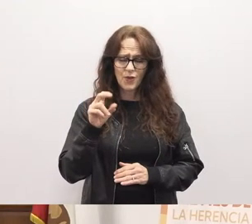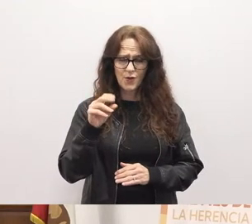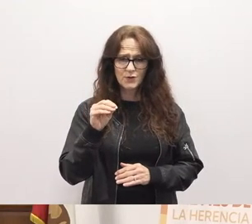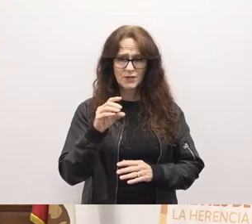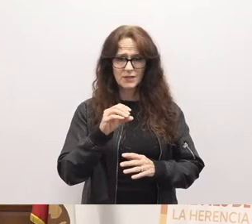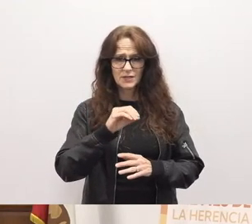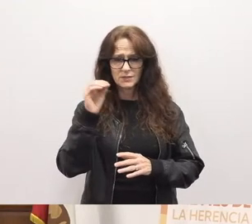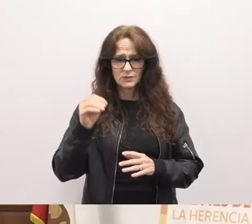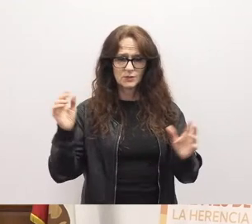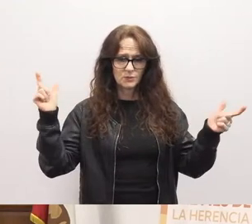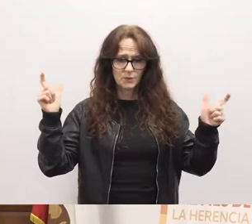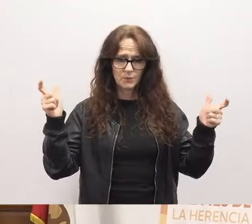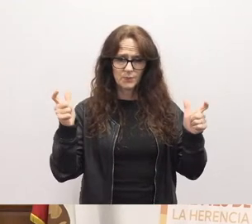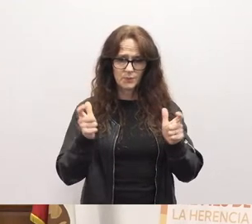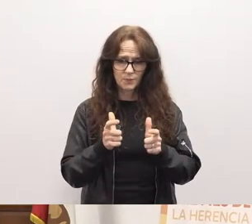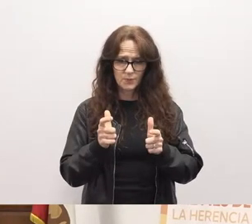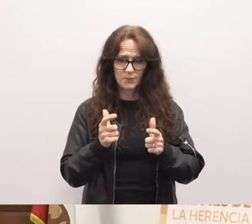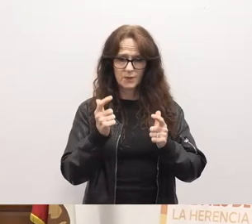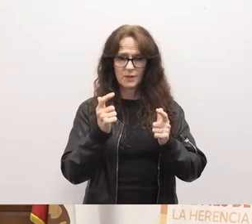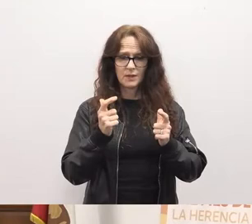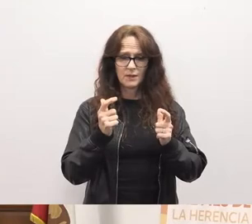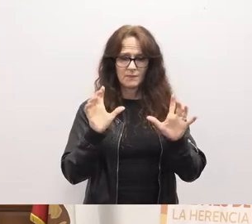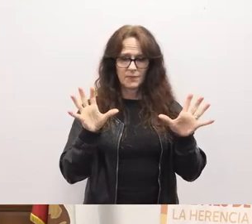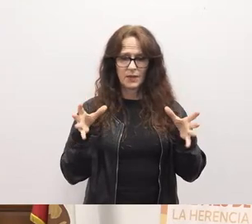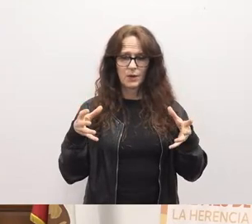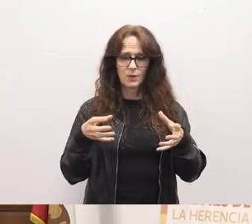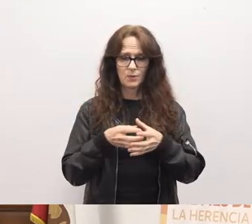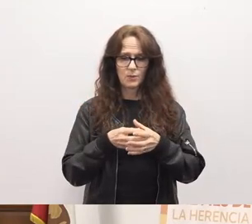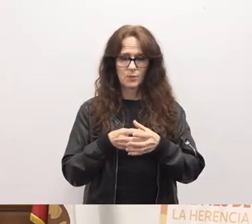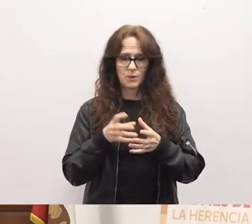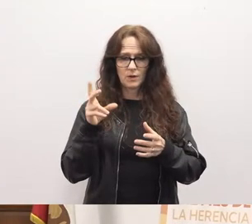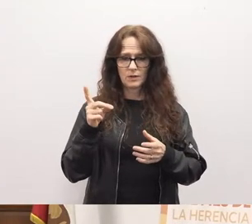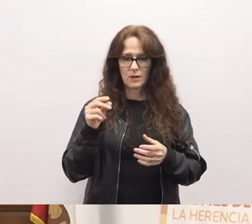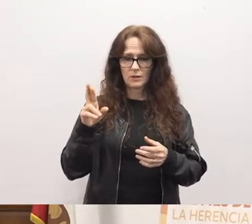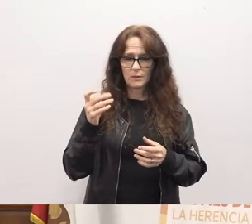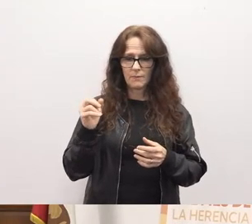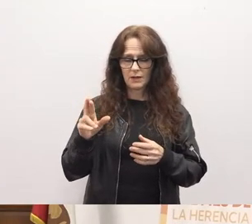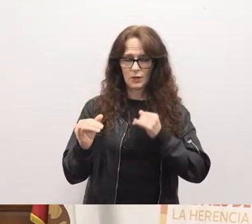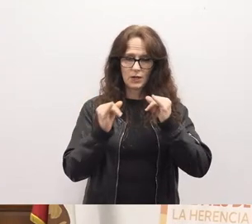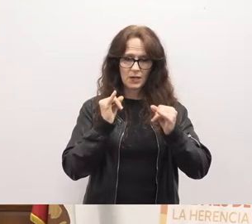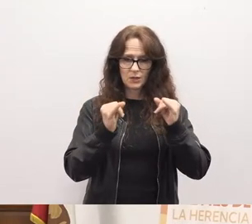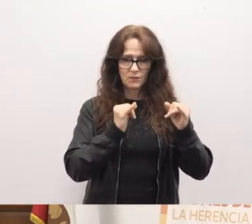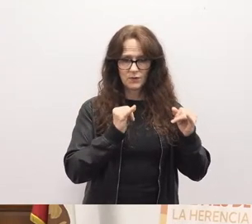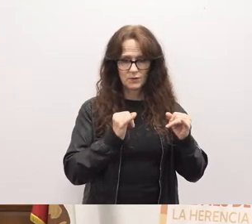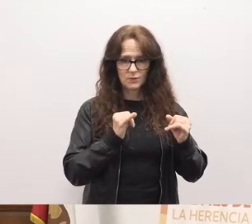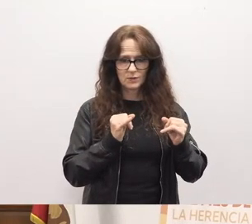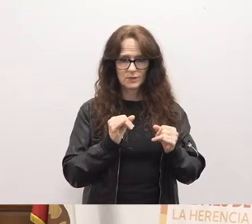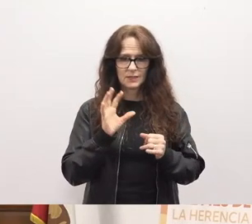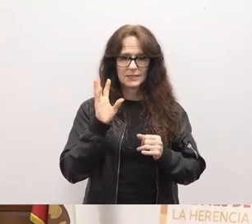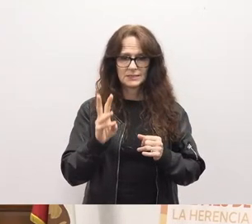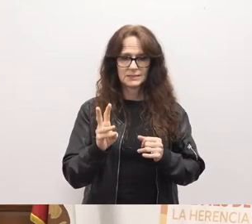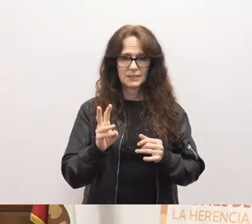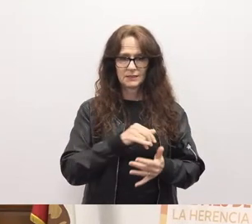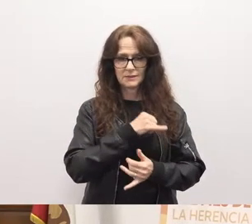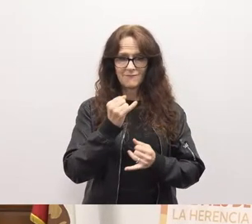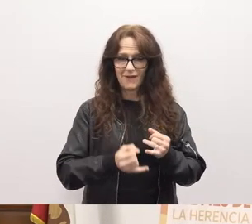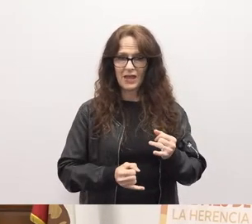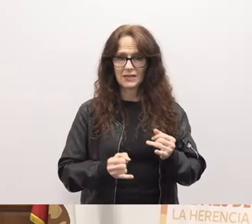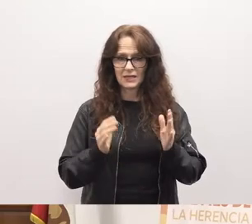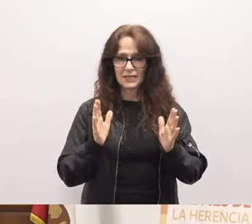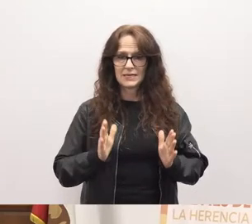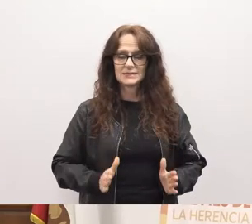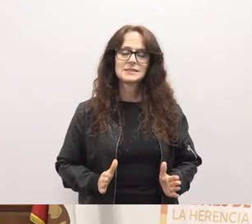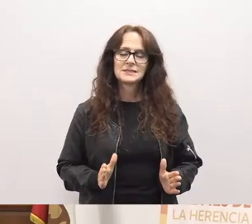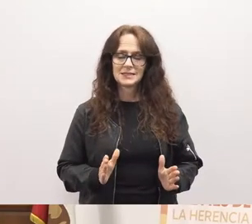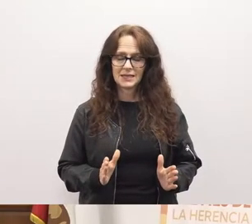whittled down that list, and Dr. Baker and I interviewed 6 finalists.